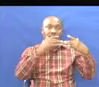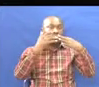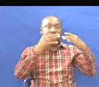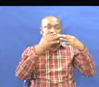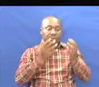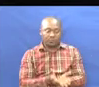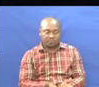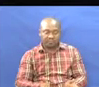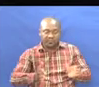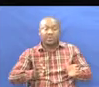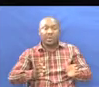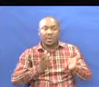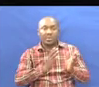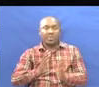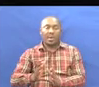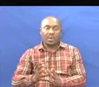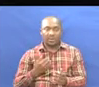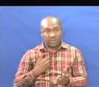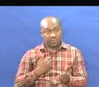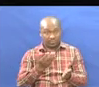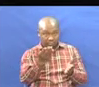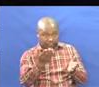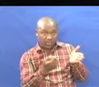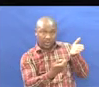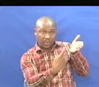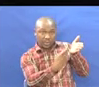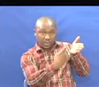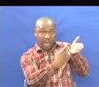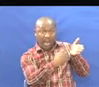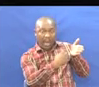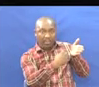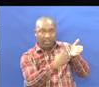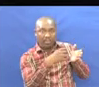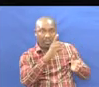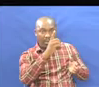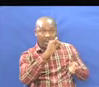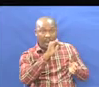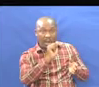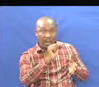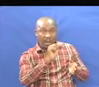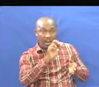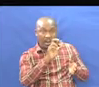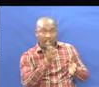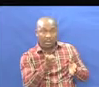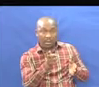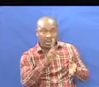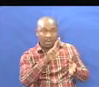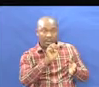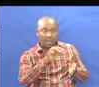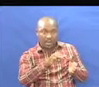is just a simple diagram. Consider the following diagram. This is for preparation diagram